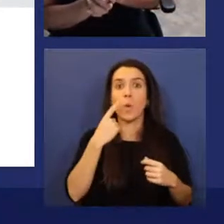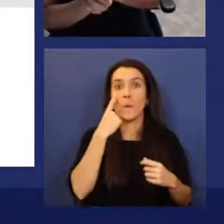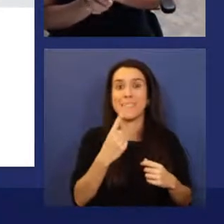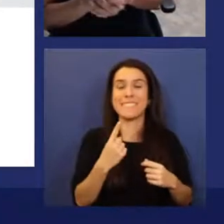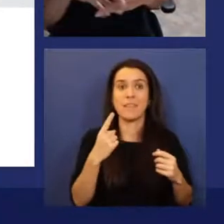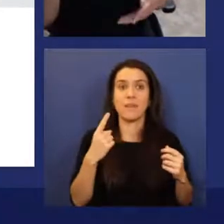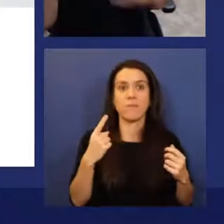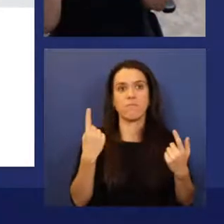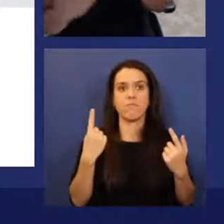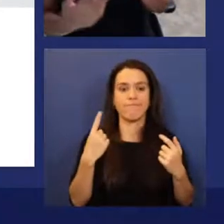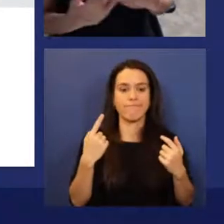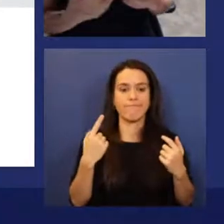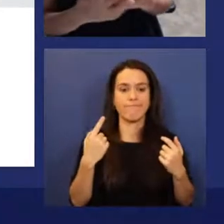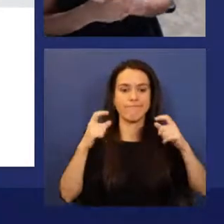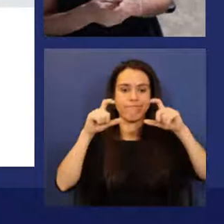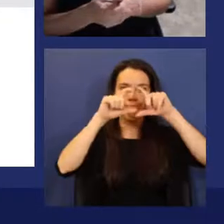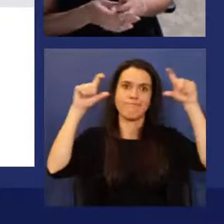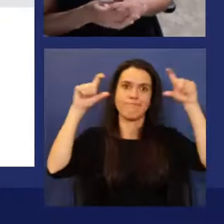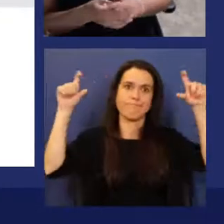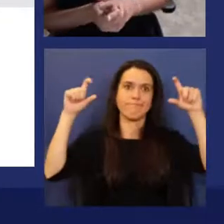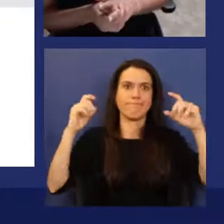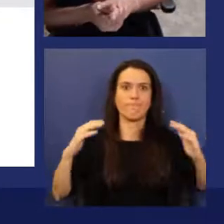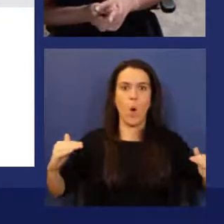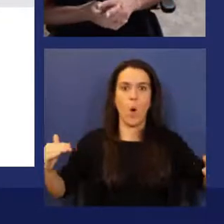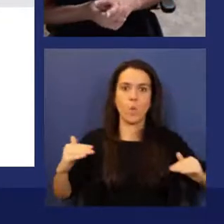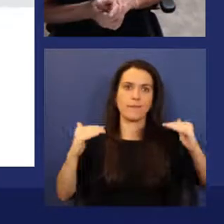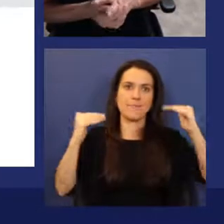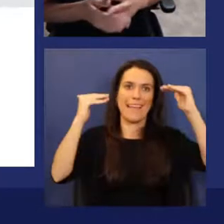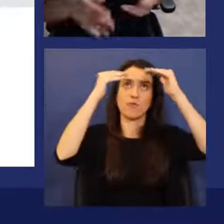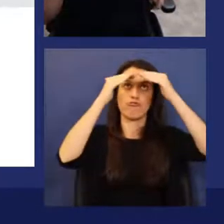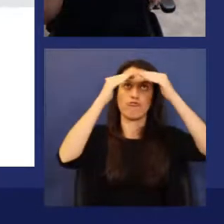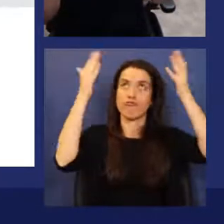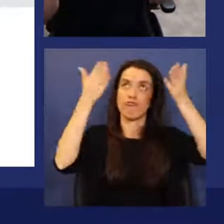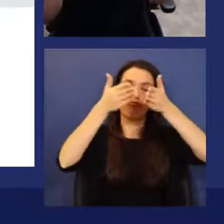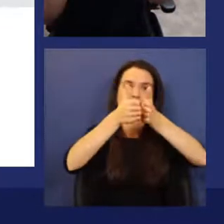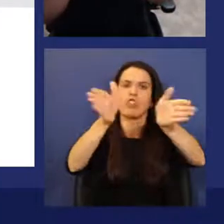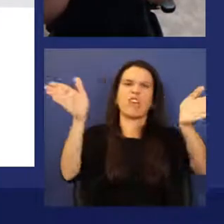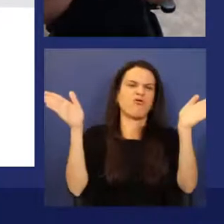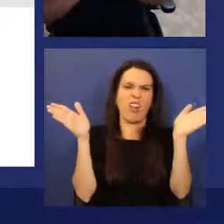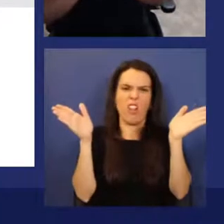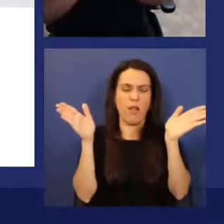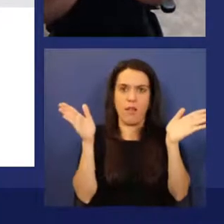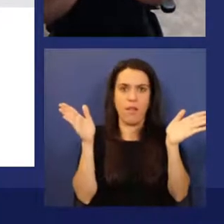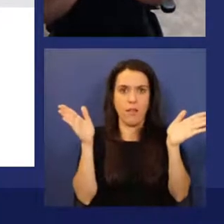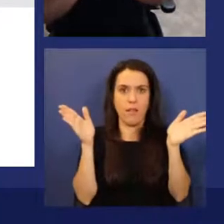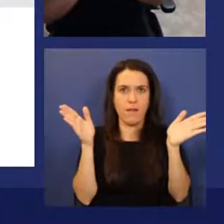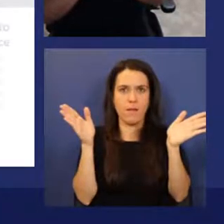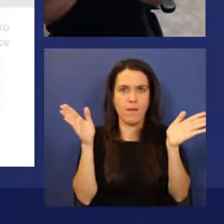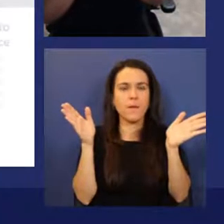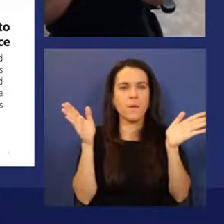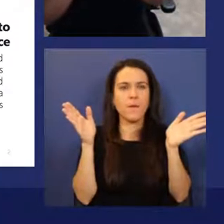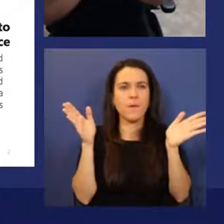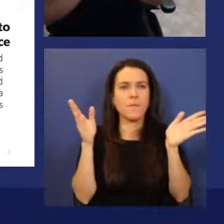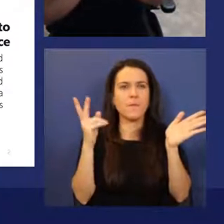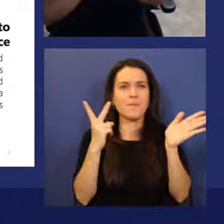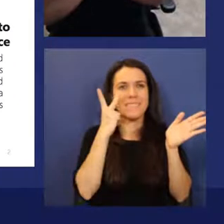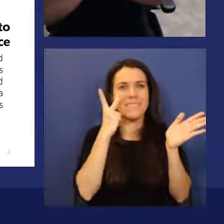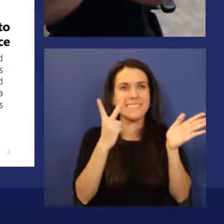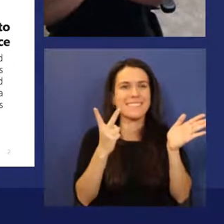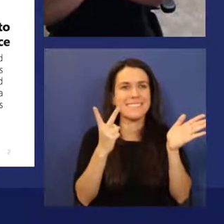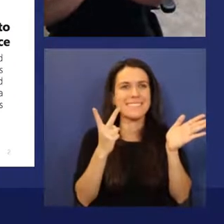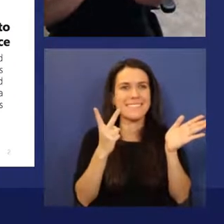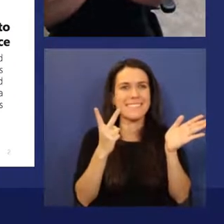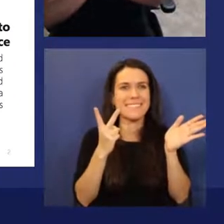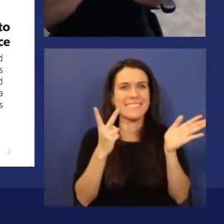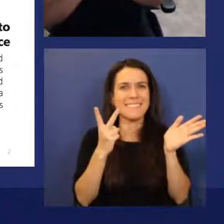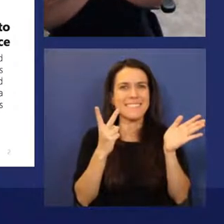organizations in general, there they're slowly recognizing the white spaces and the blind